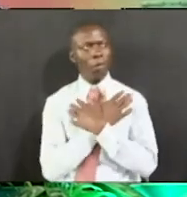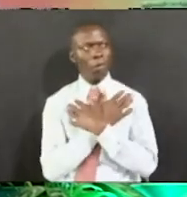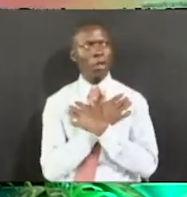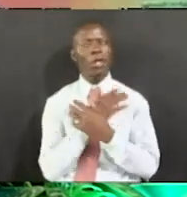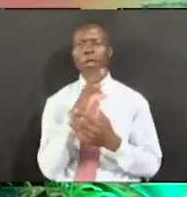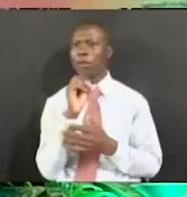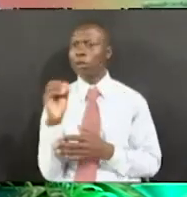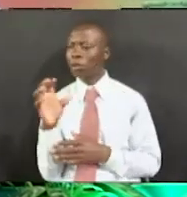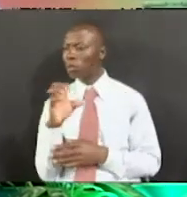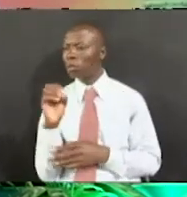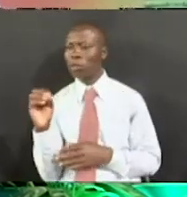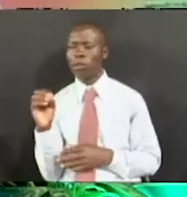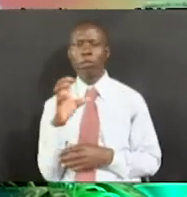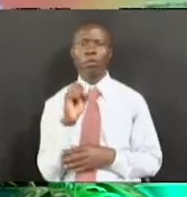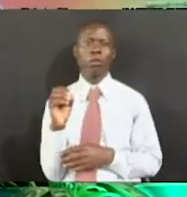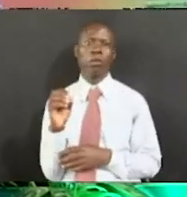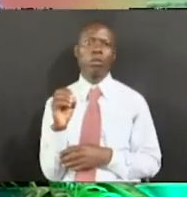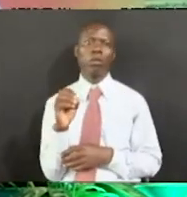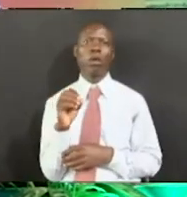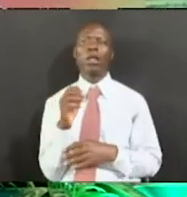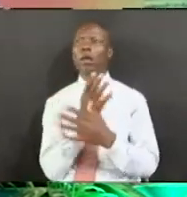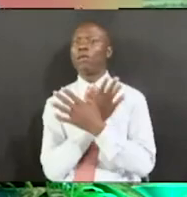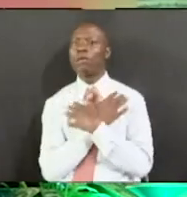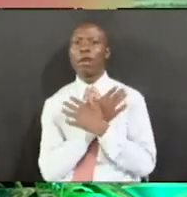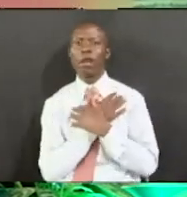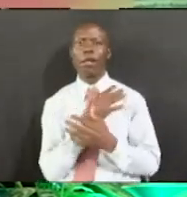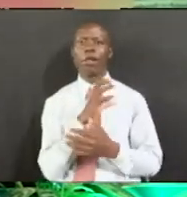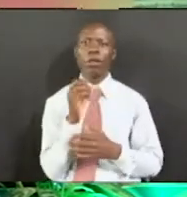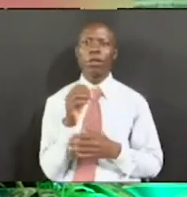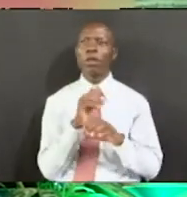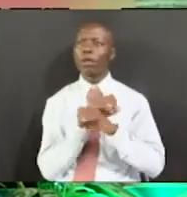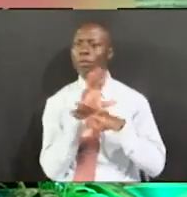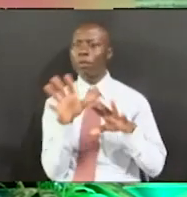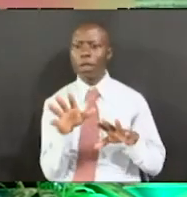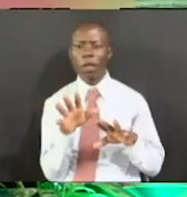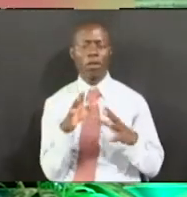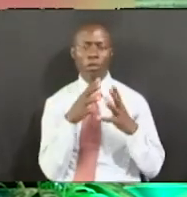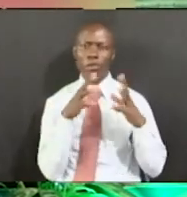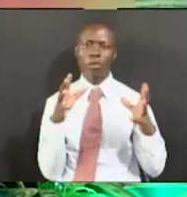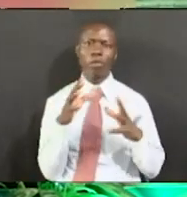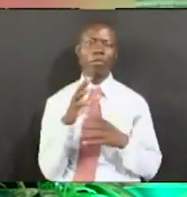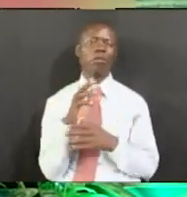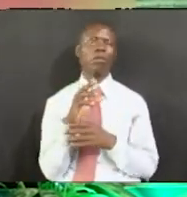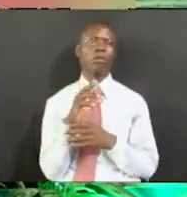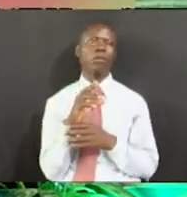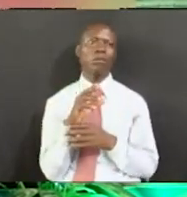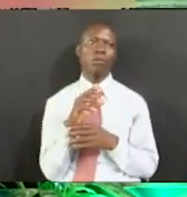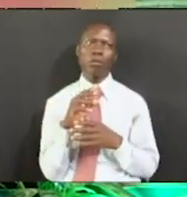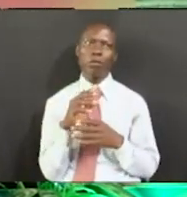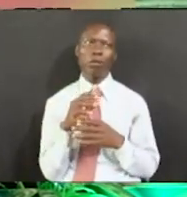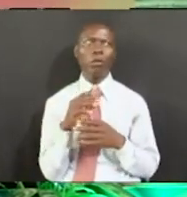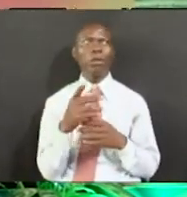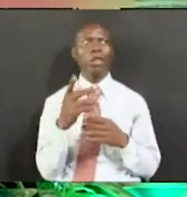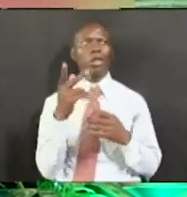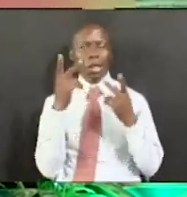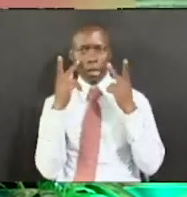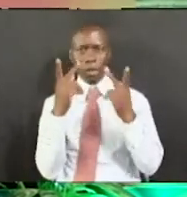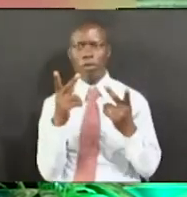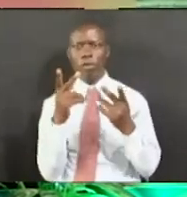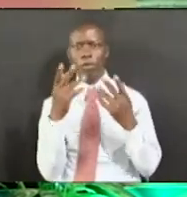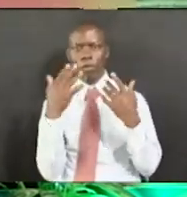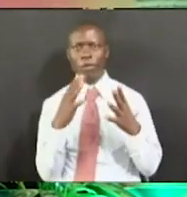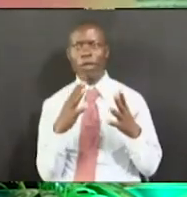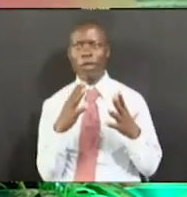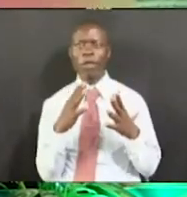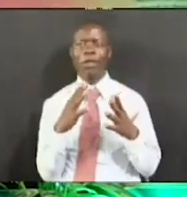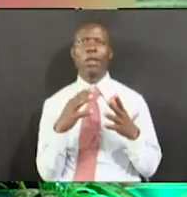and you are a friend, and you are aspiring to marry her in the future. It's okay, we have seen you. Please let us